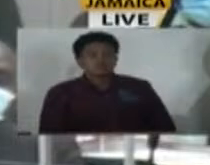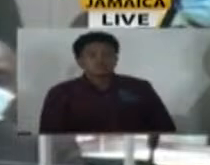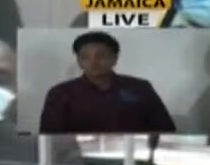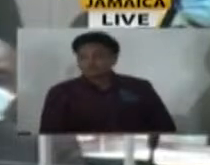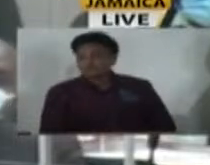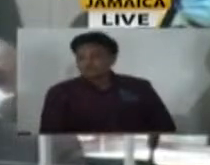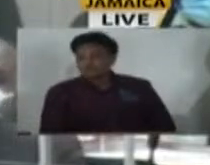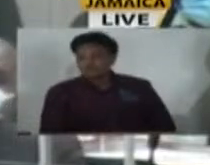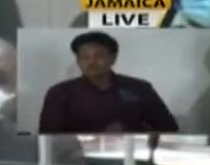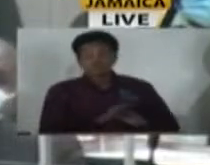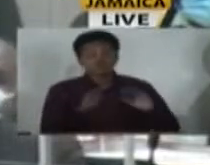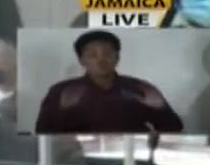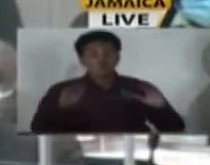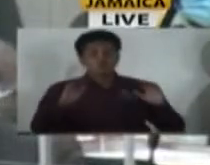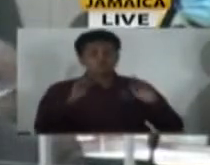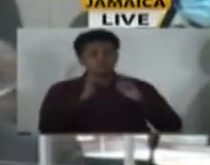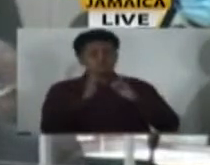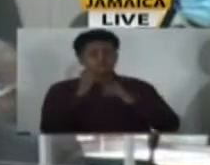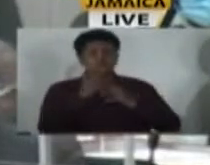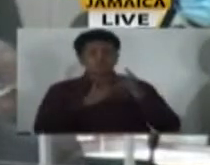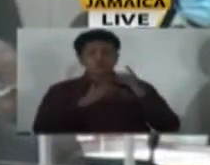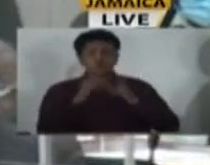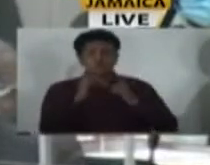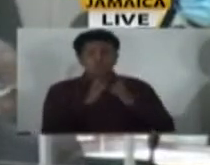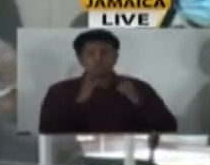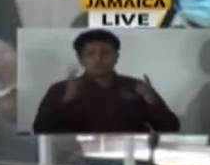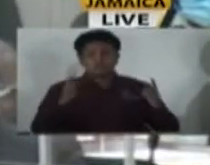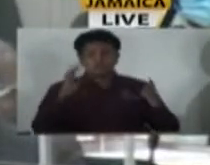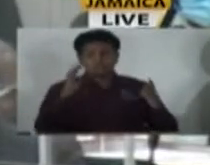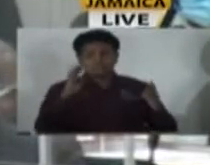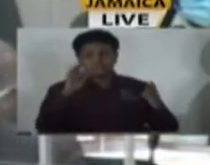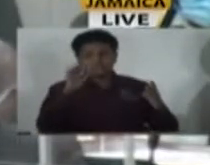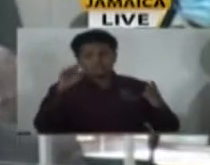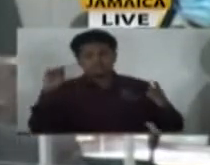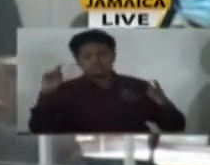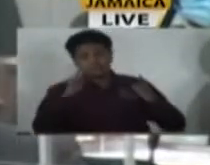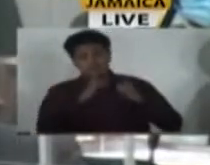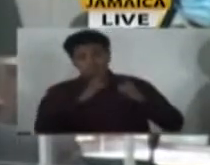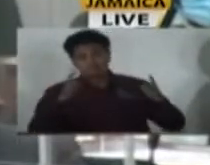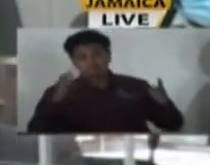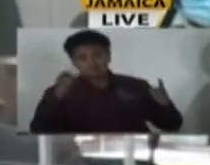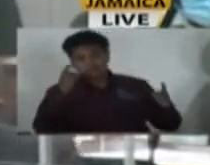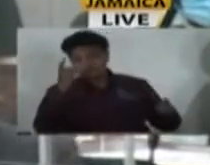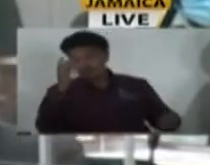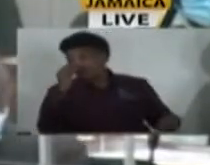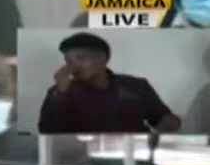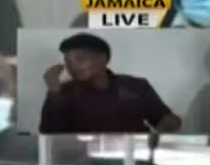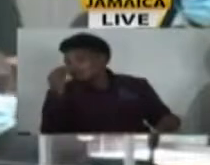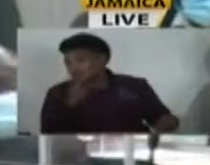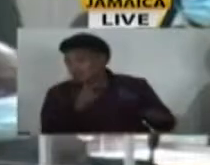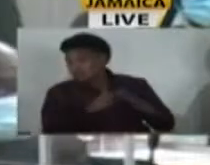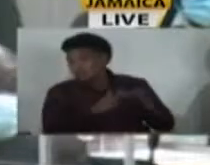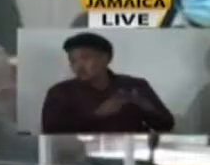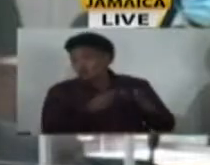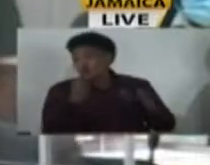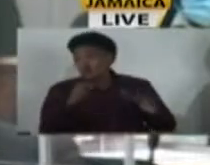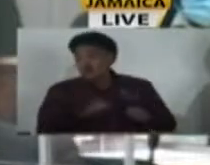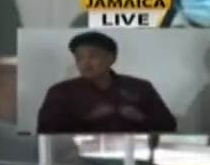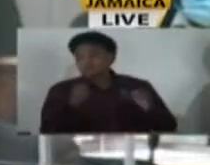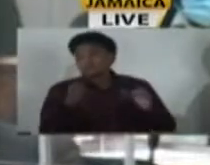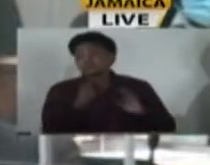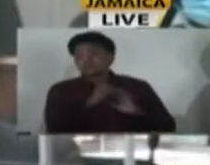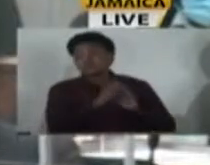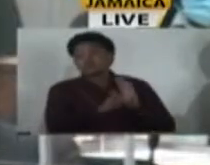not maintain this 6-foot social distancing rule, or breach the